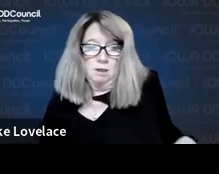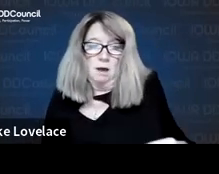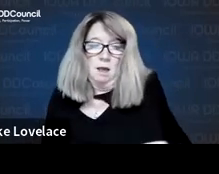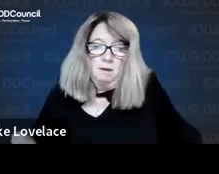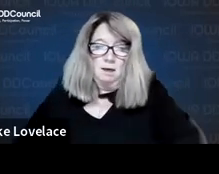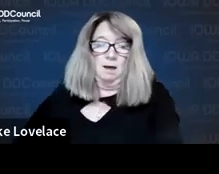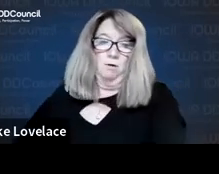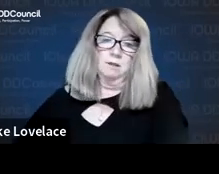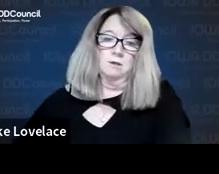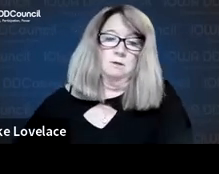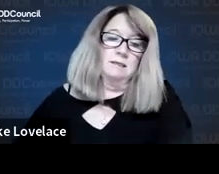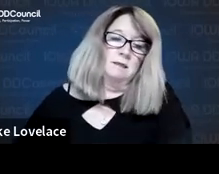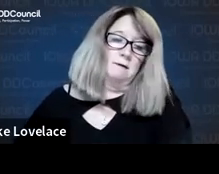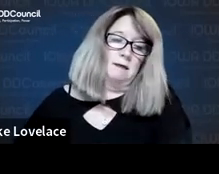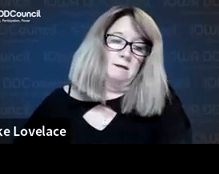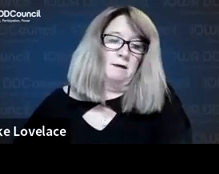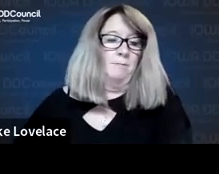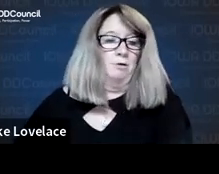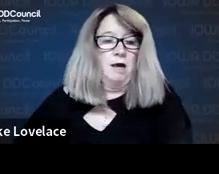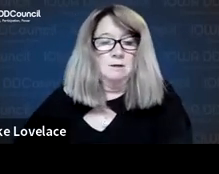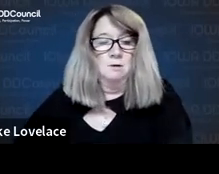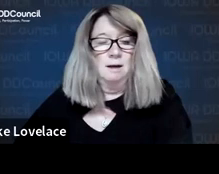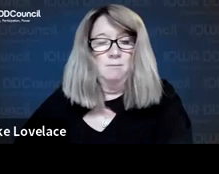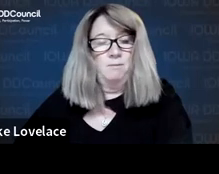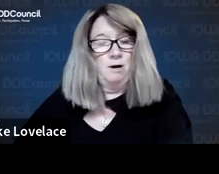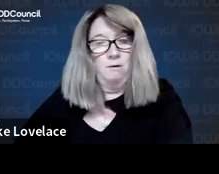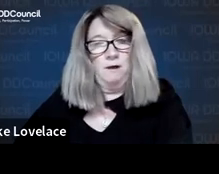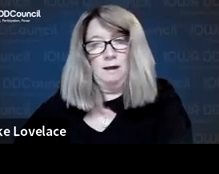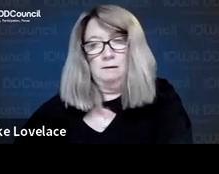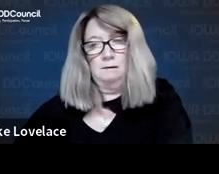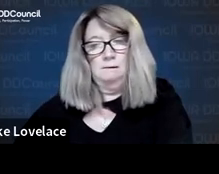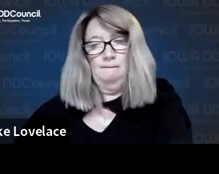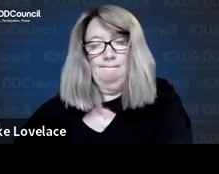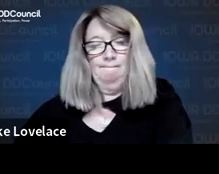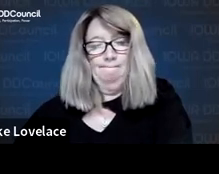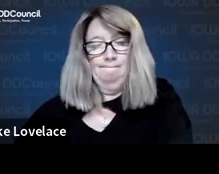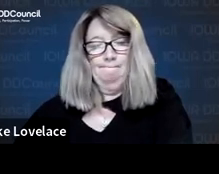that they're working on, but we're going to start doing this each Capital Chat. So you can come prepared with that.